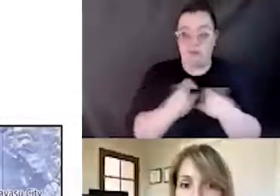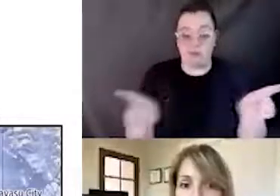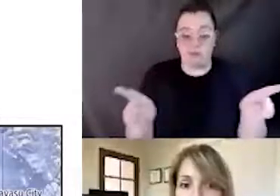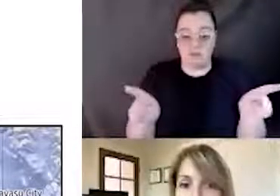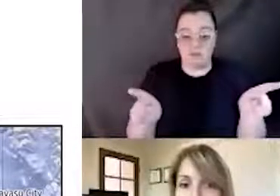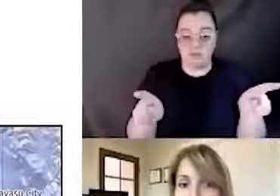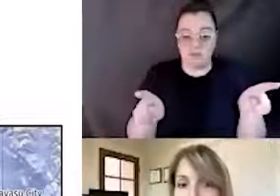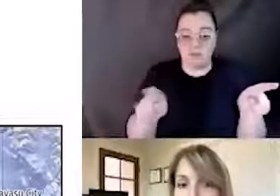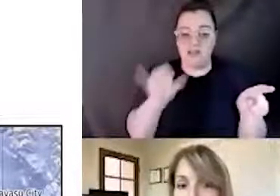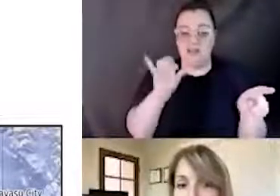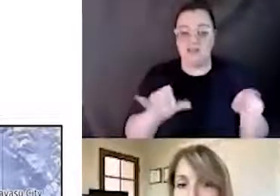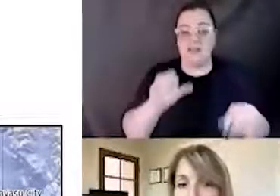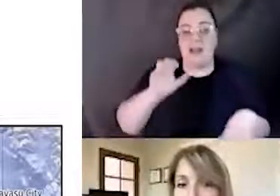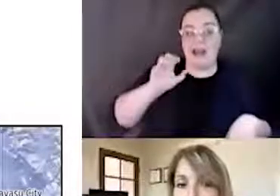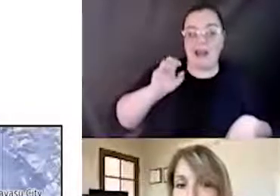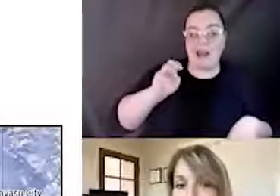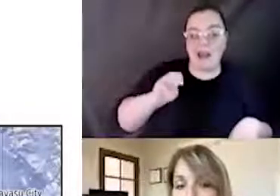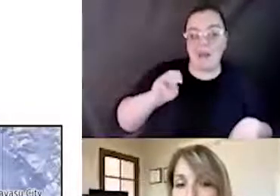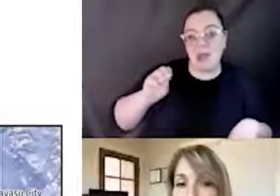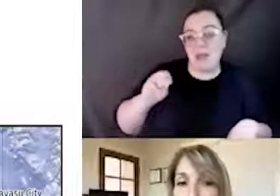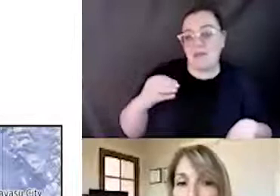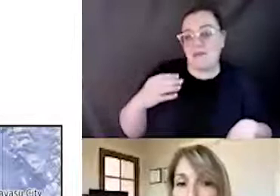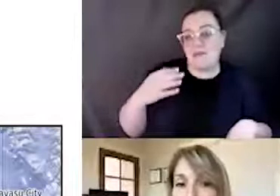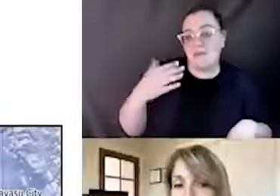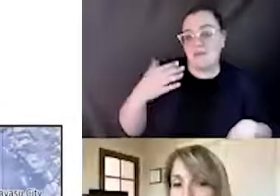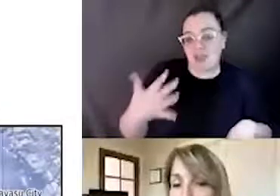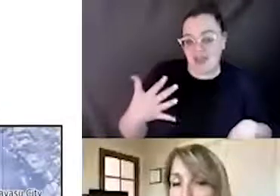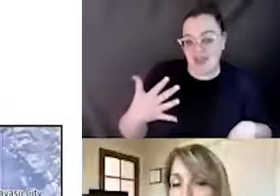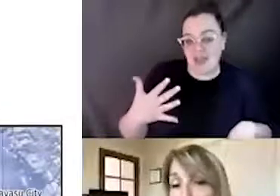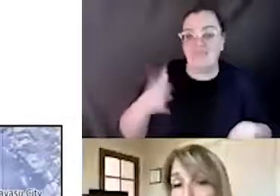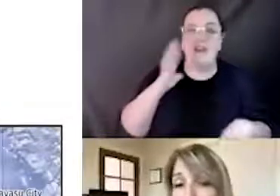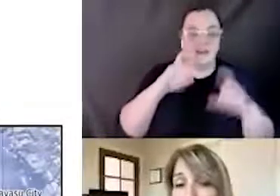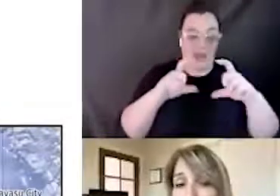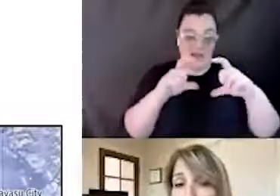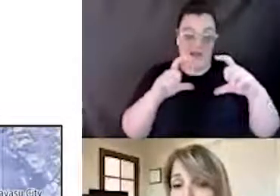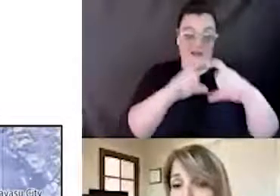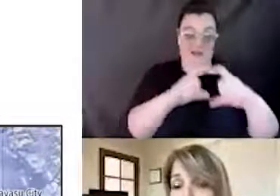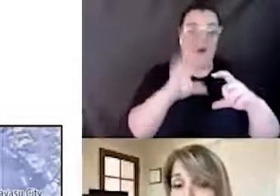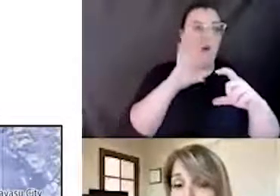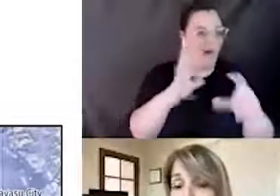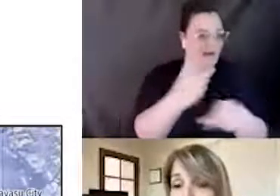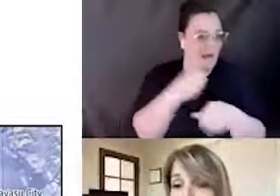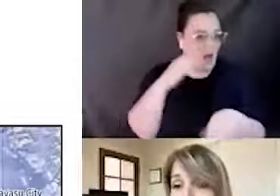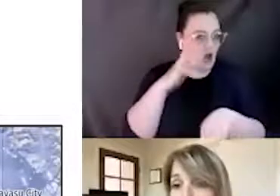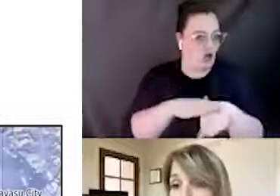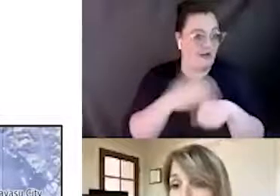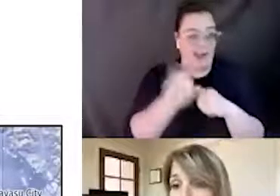this MMI3 polygon. So anyone within this area would receive an alert. So there are some people within that